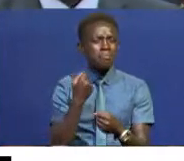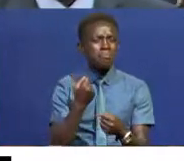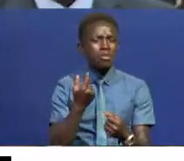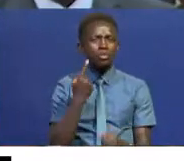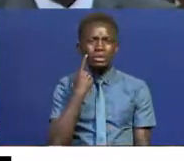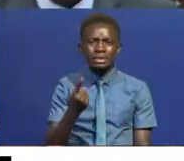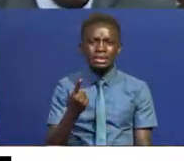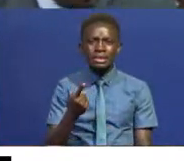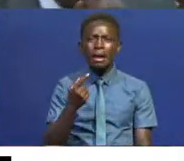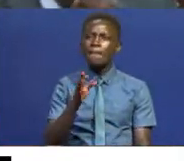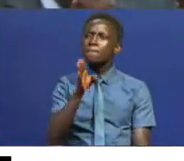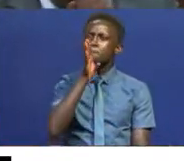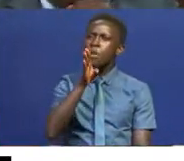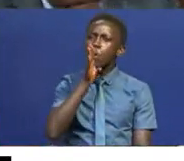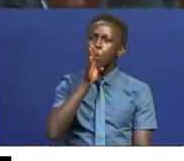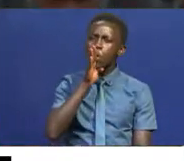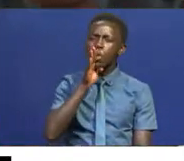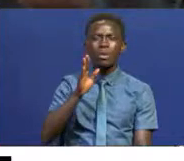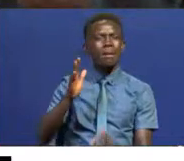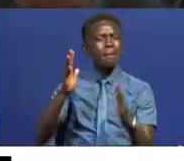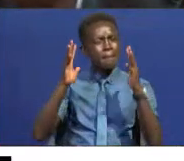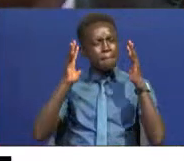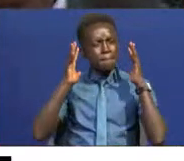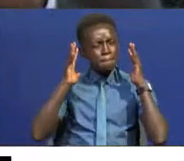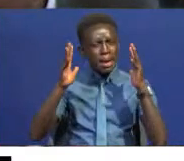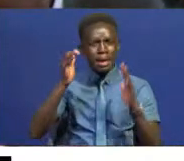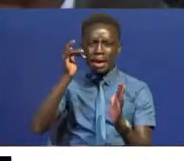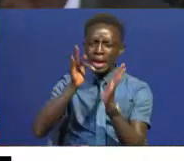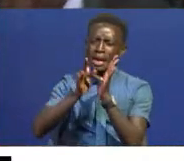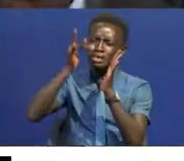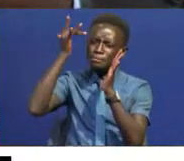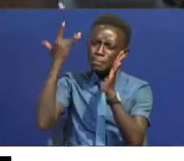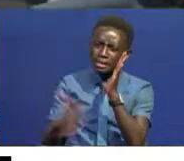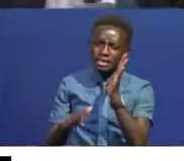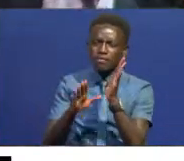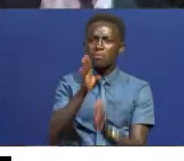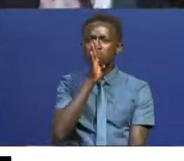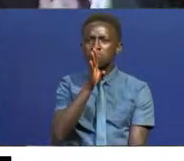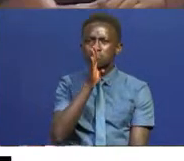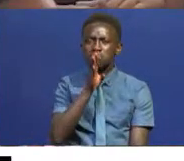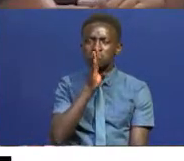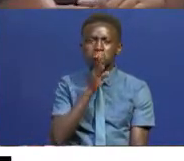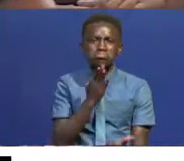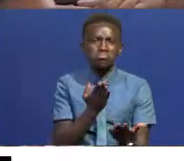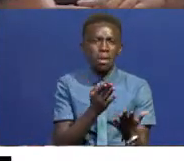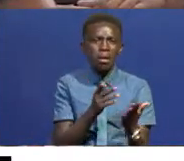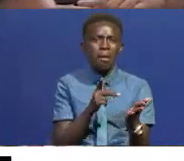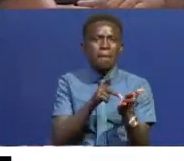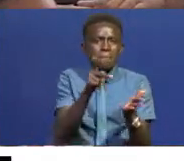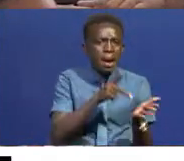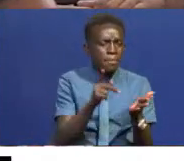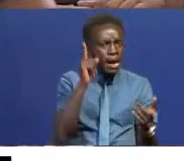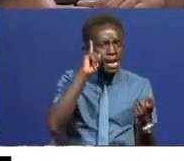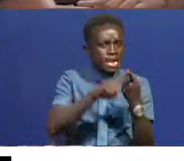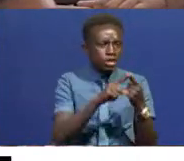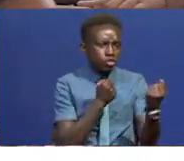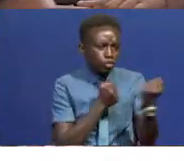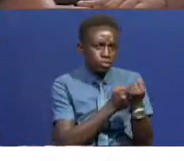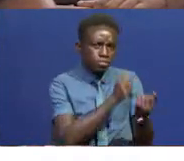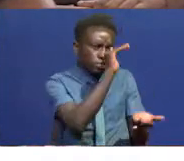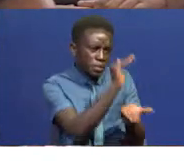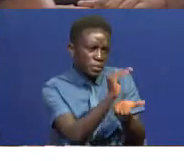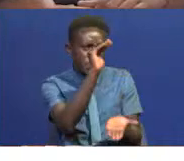debt to finance recurrent expenditure and consumption subsidies. The cost of